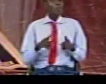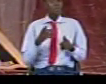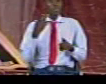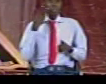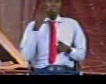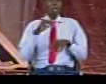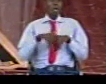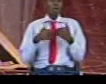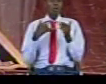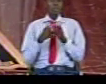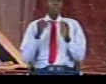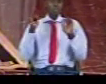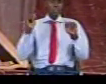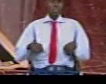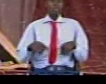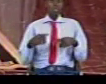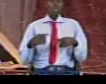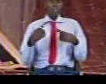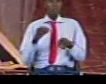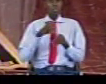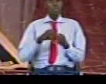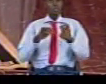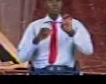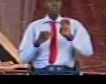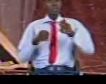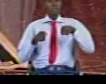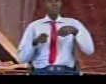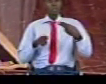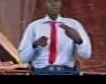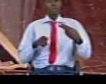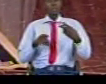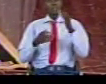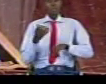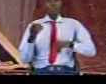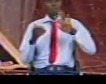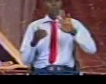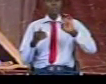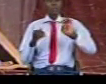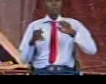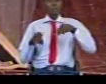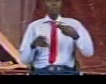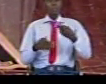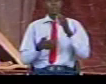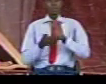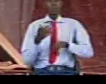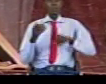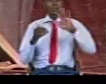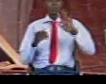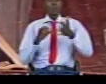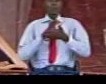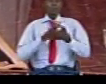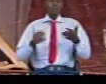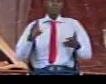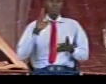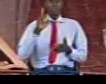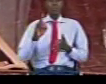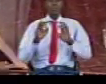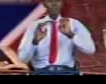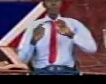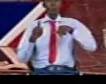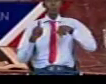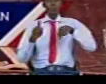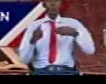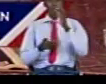it happen. Ephesians chapter 5. Ephesians chapter 5. I'm reading from verse 1. Ephesians